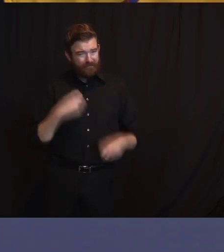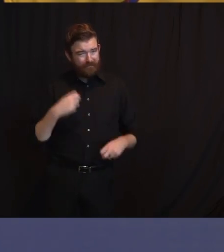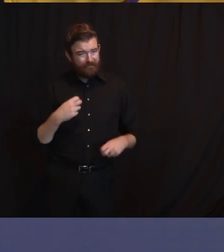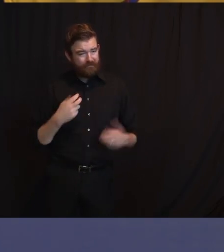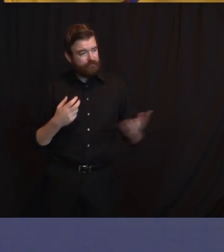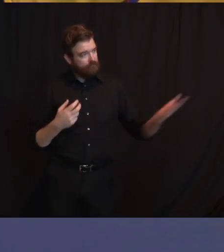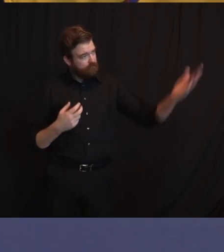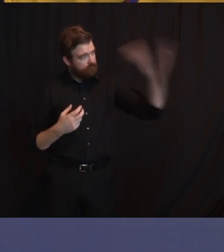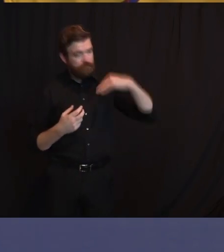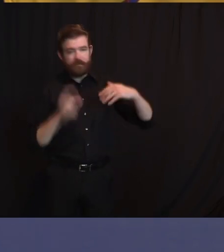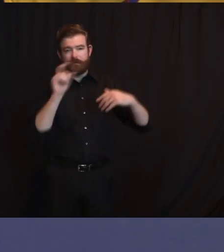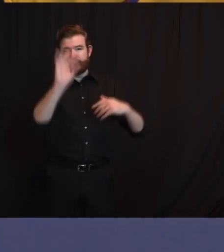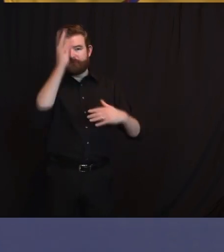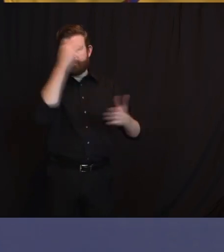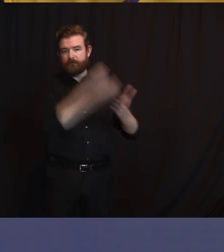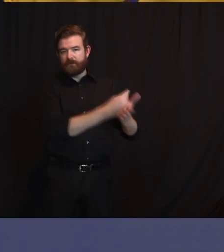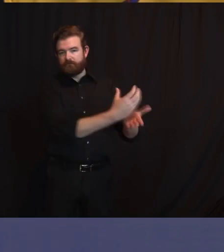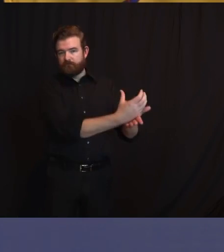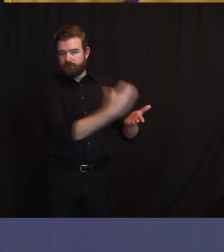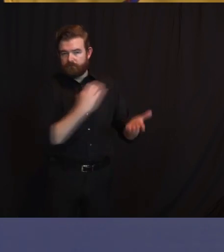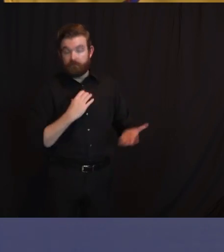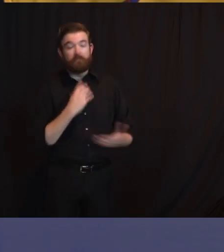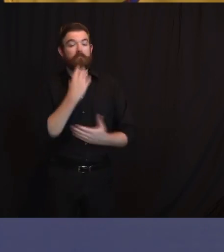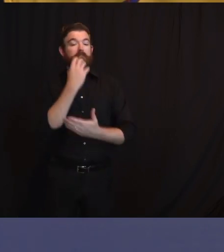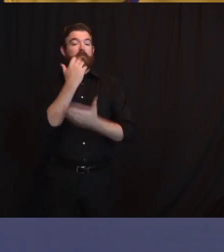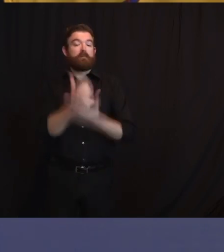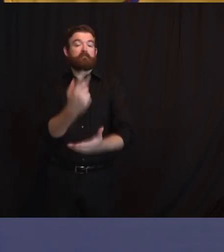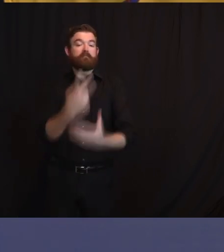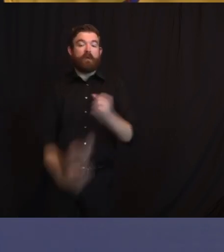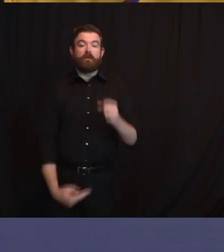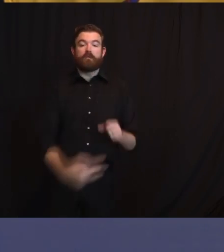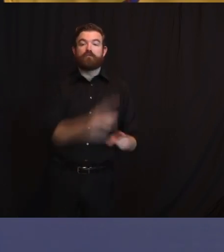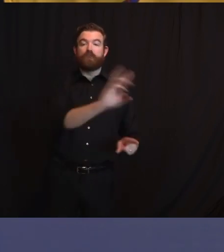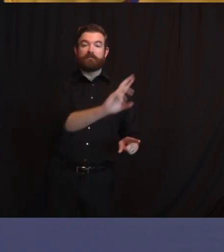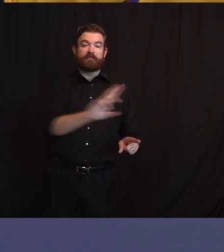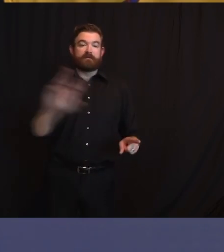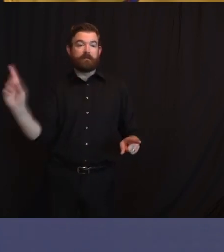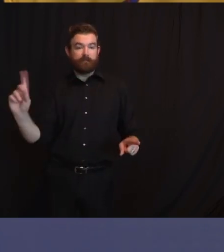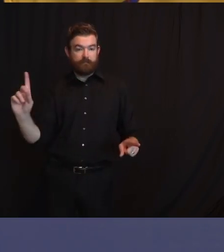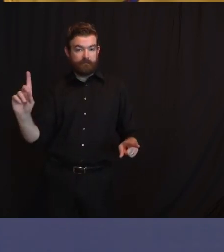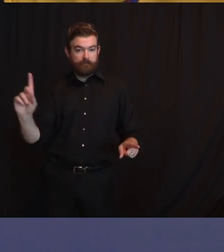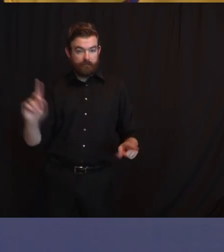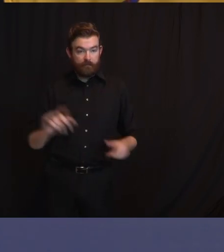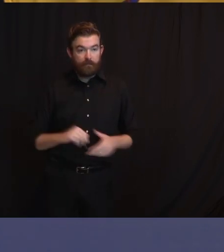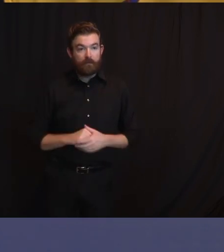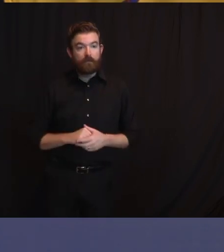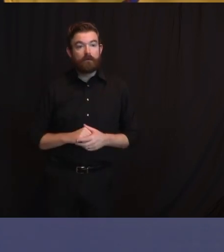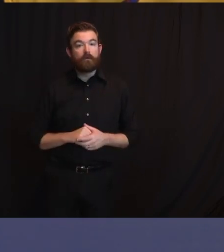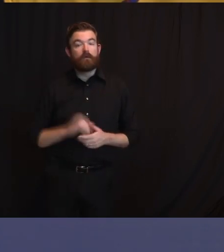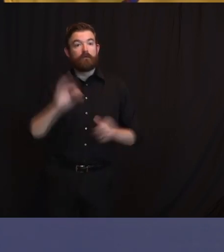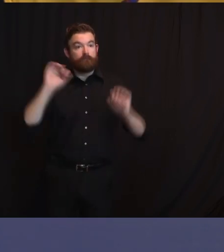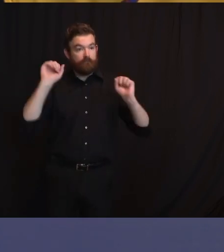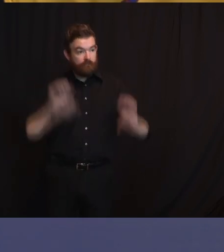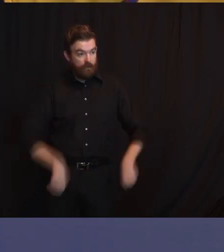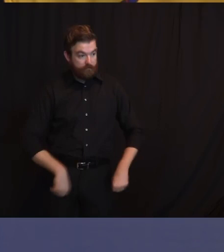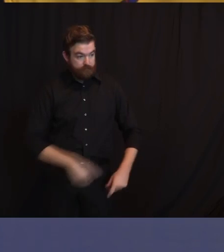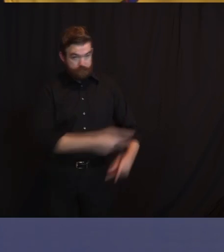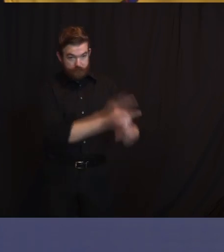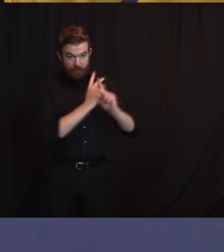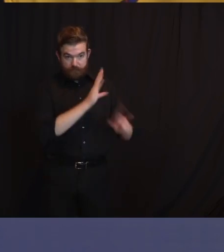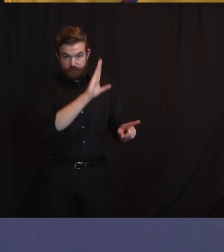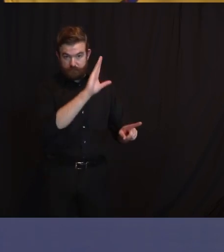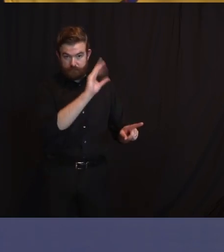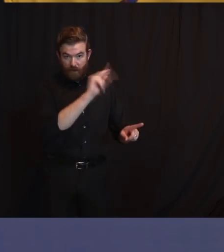cetera. And we need both. And if we get both, we'll be able to fund those programs. So we're ready. We want to fund